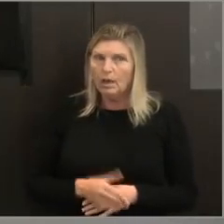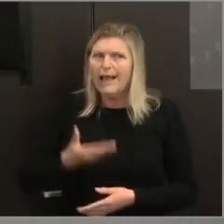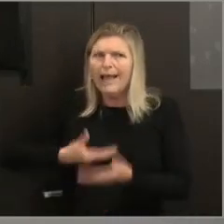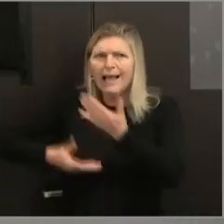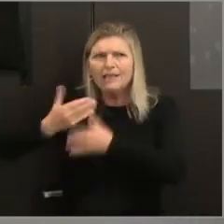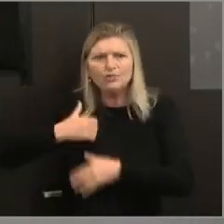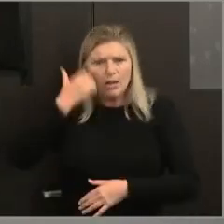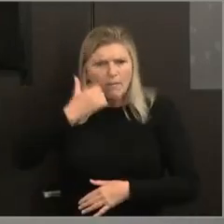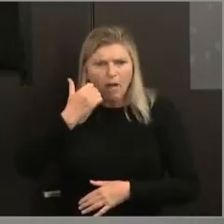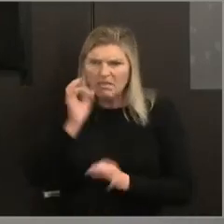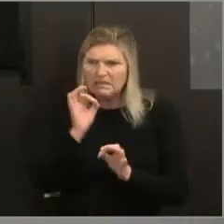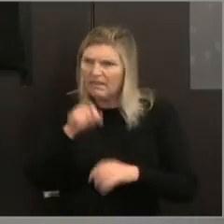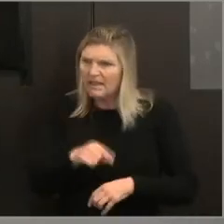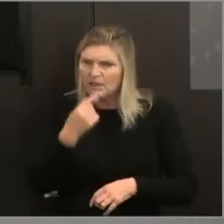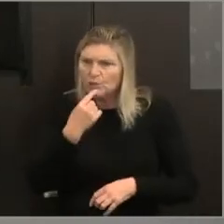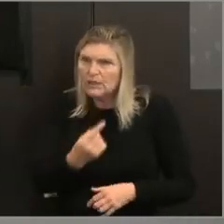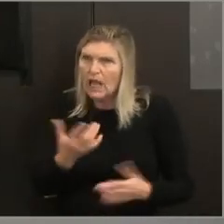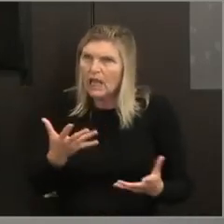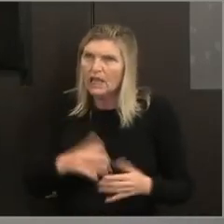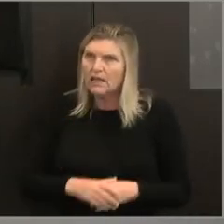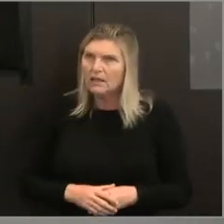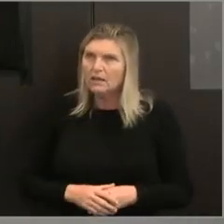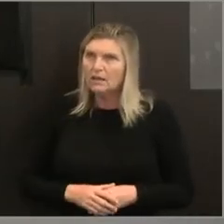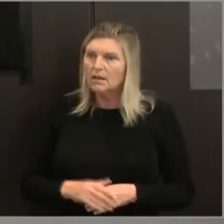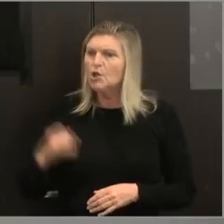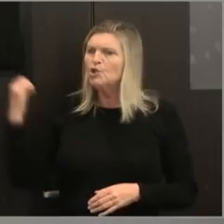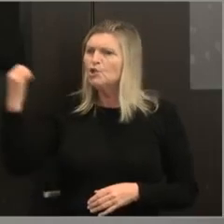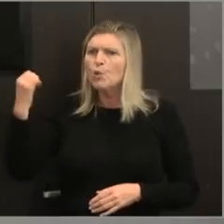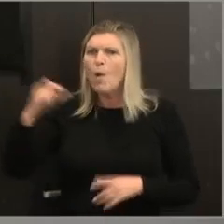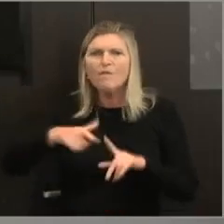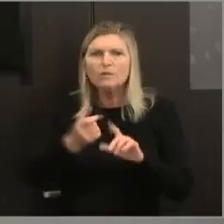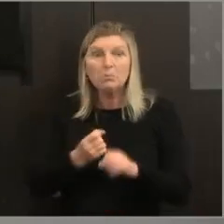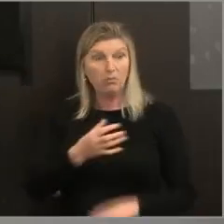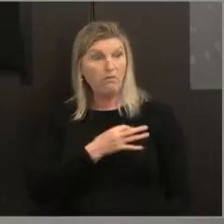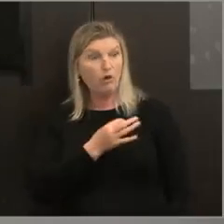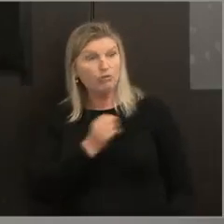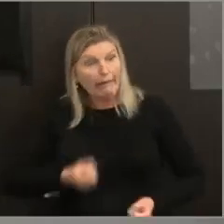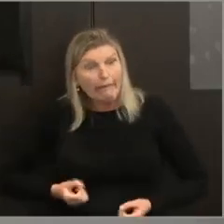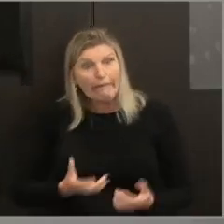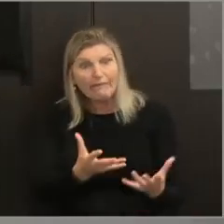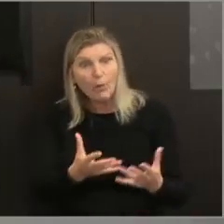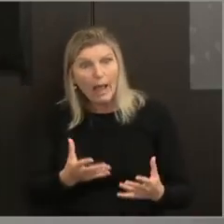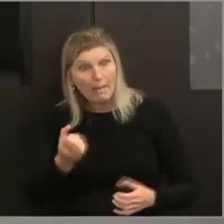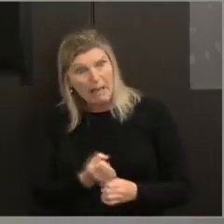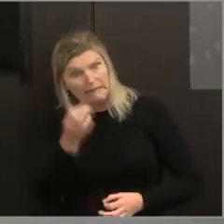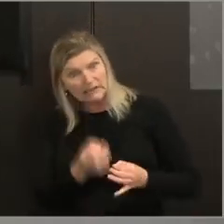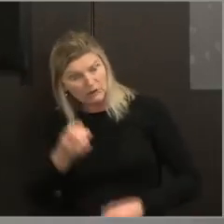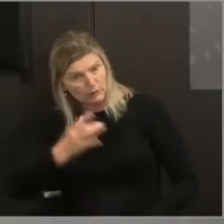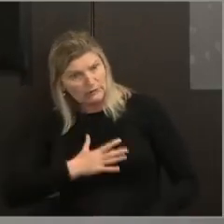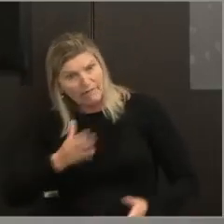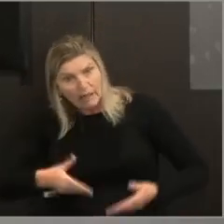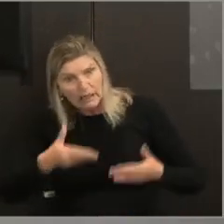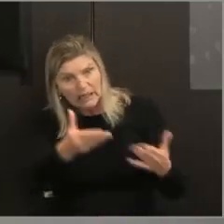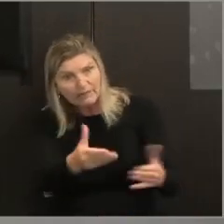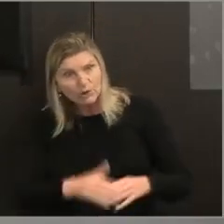history where, say, tūhoi would voluntarily give away tūhoi decision-making authority to Ngā